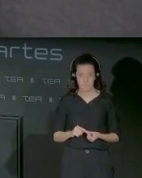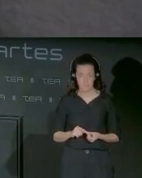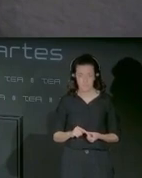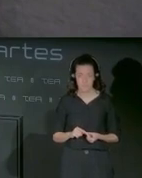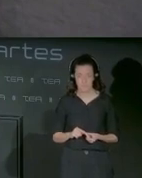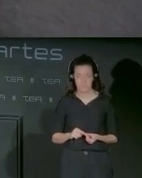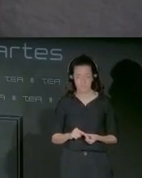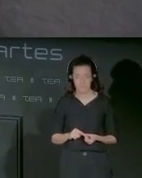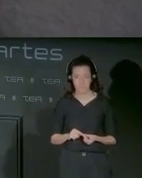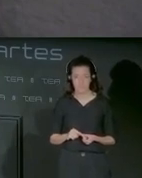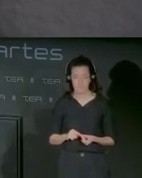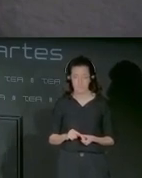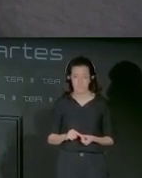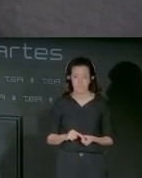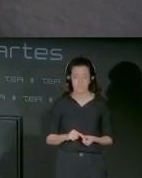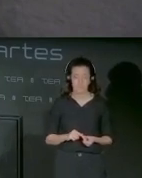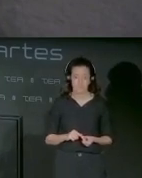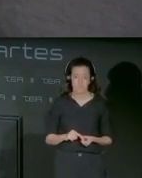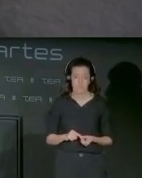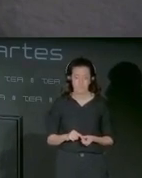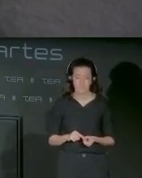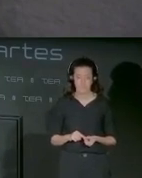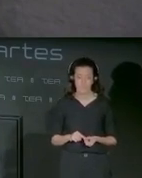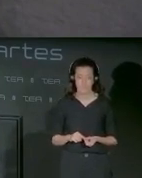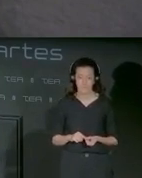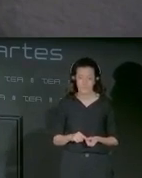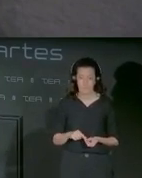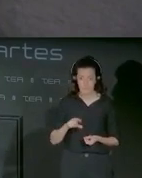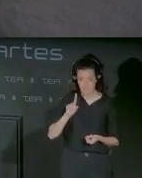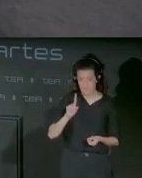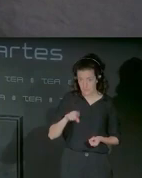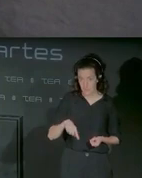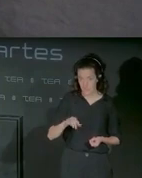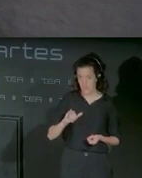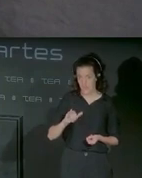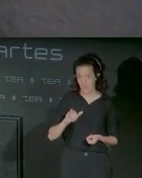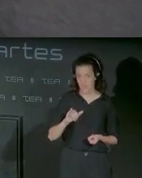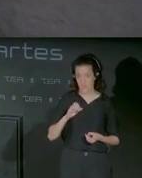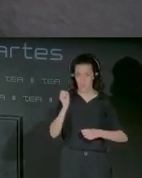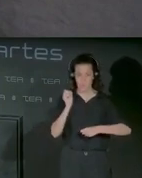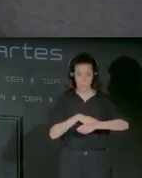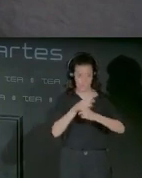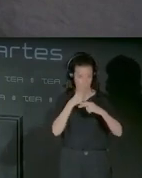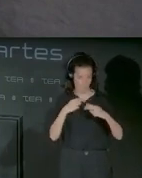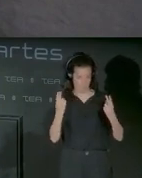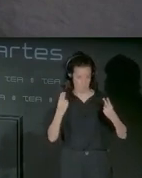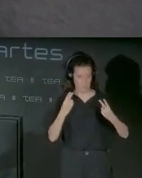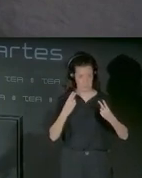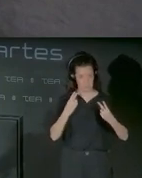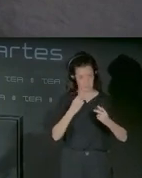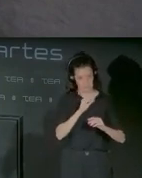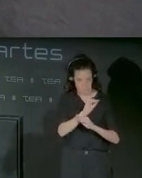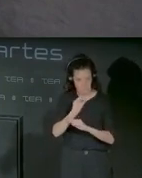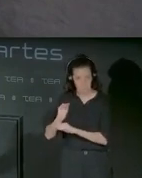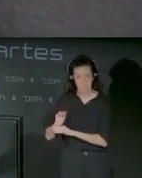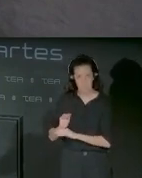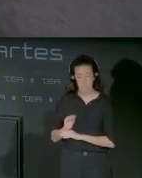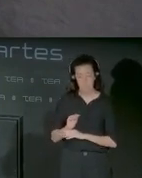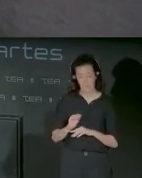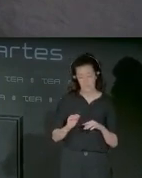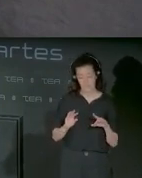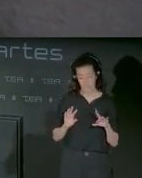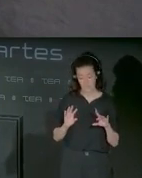500 projects. And there's, in addition to the federal level, we also have local funding at the state level. So Berlin is